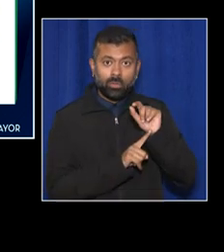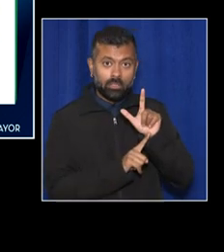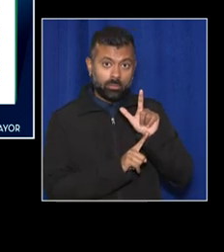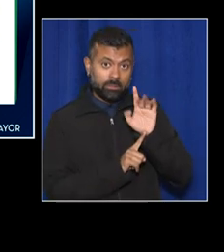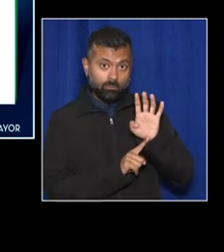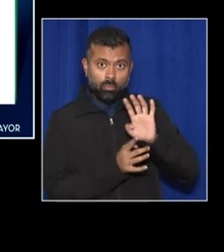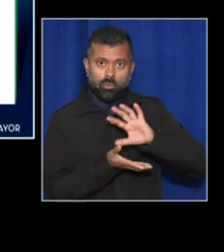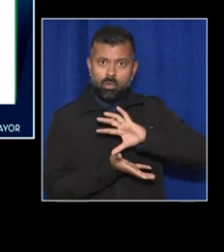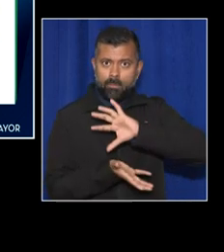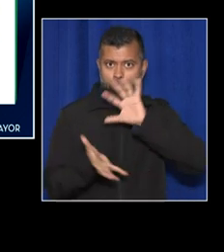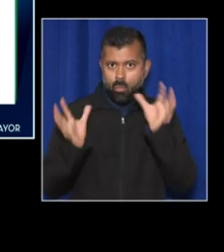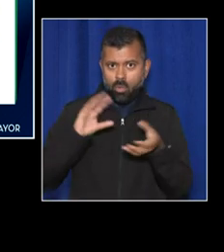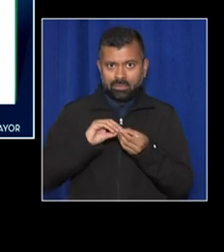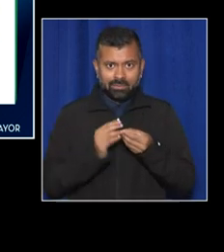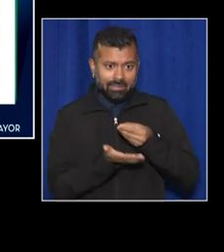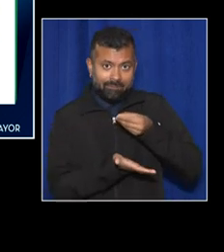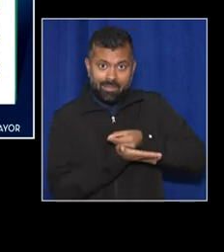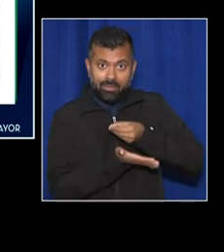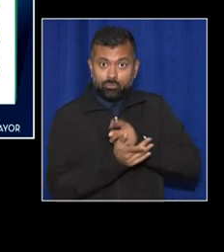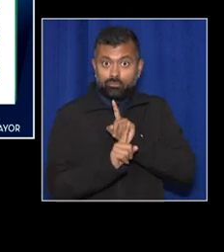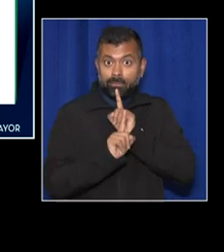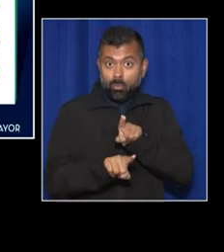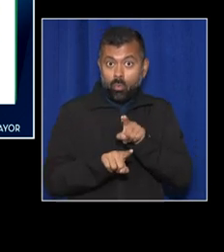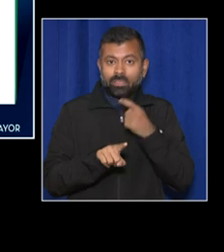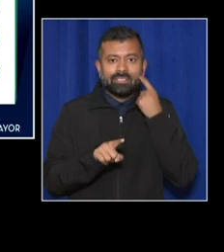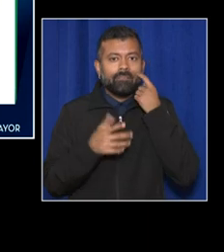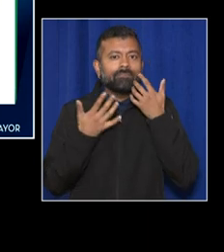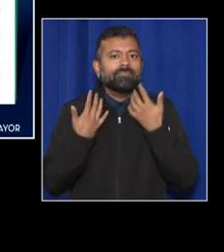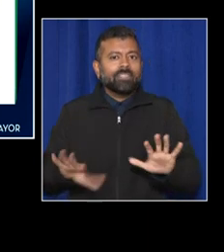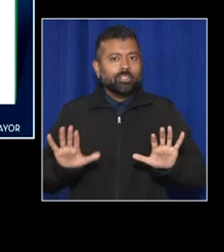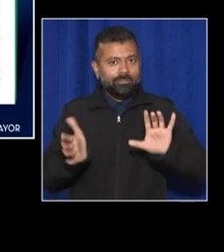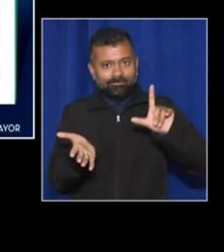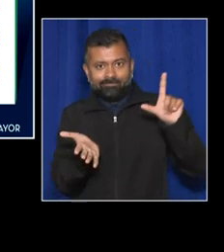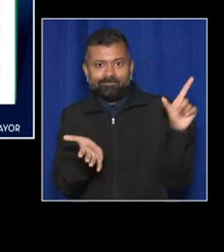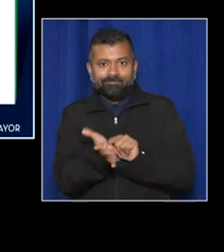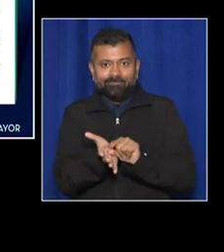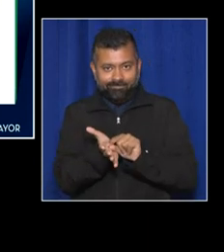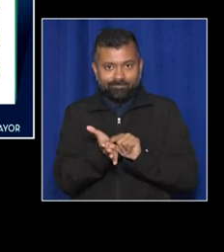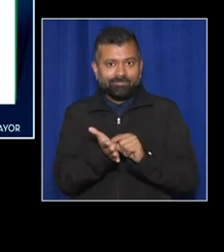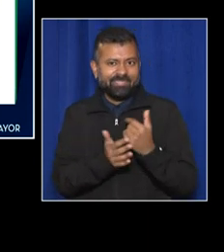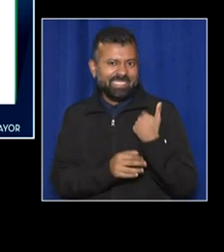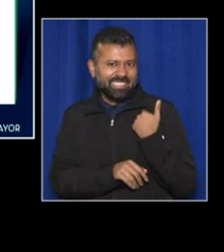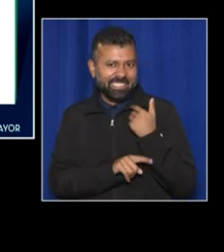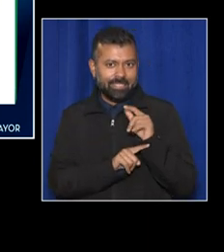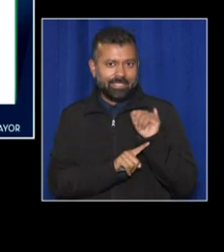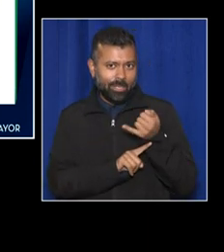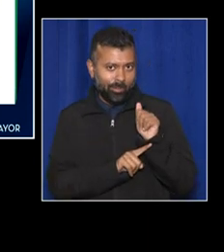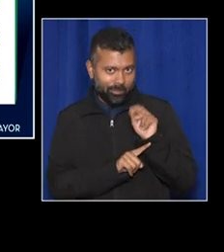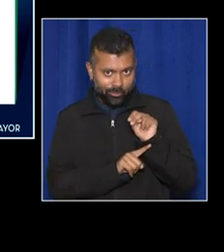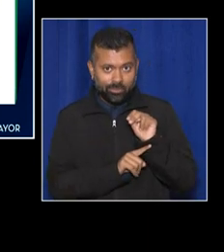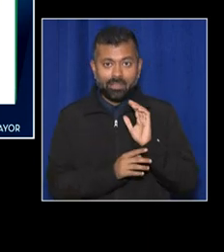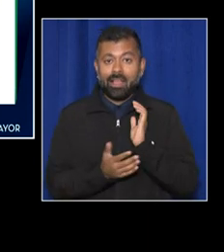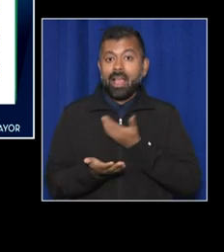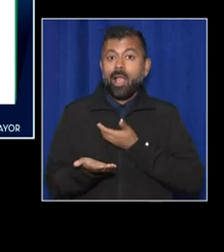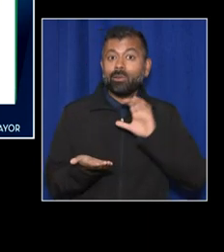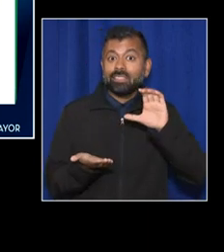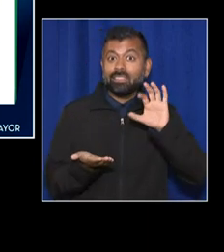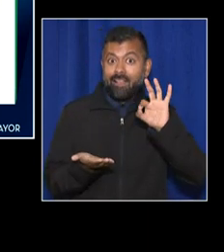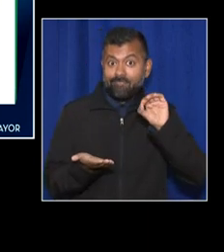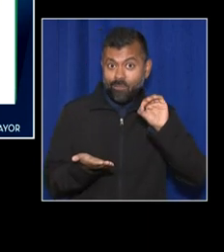which our CFO and IG work with the outside auditor to complete. And what